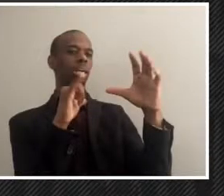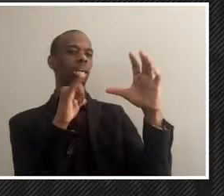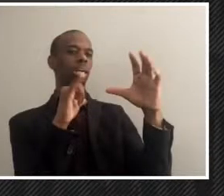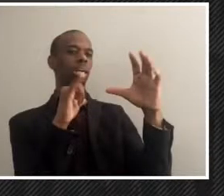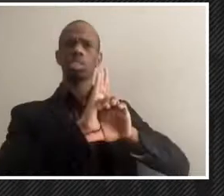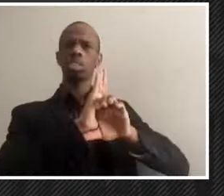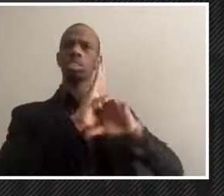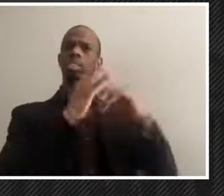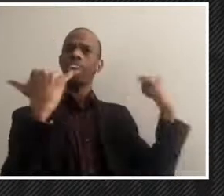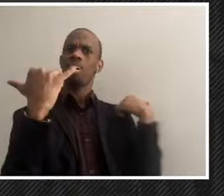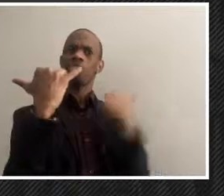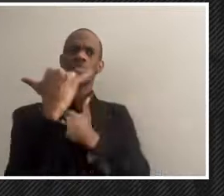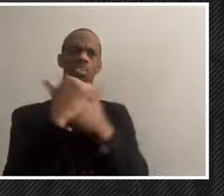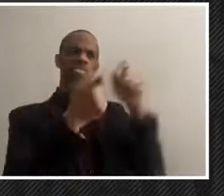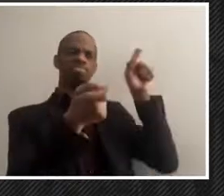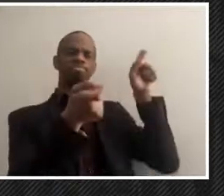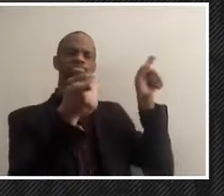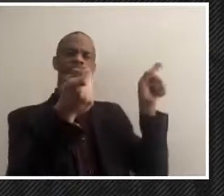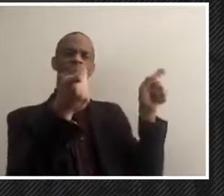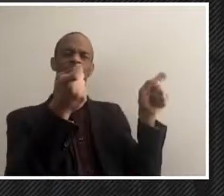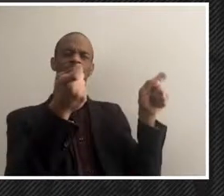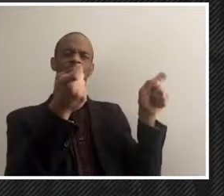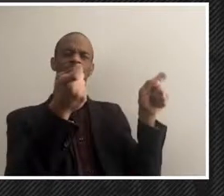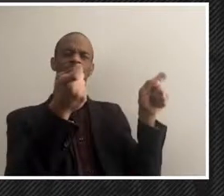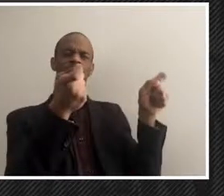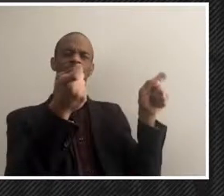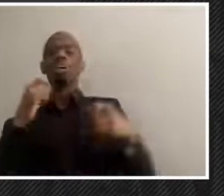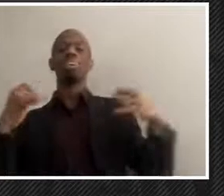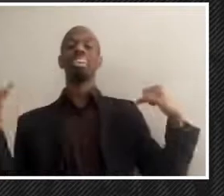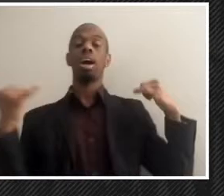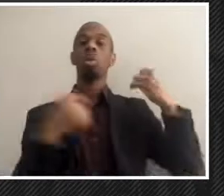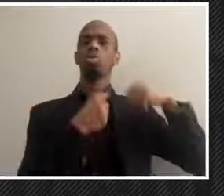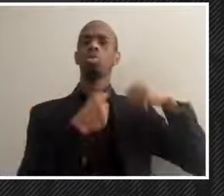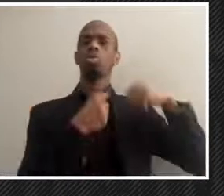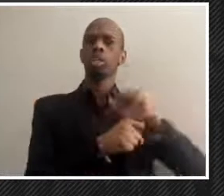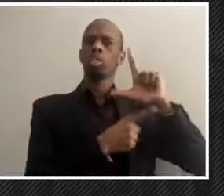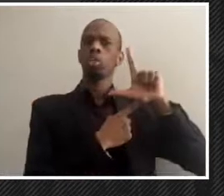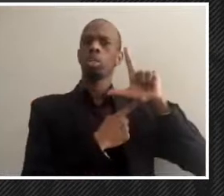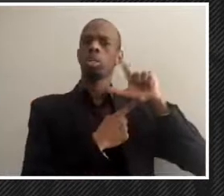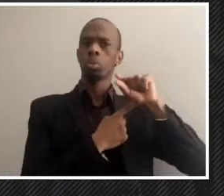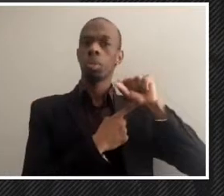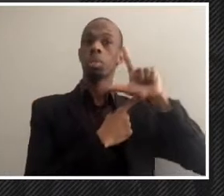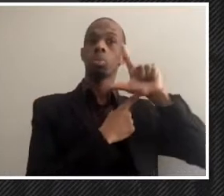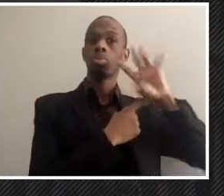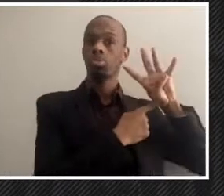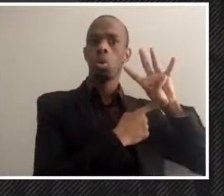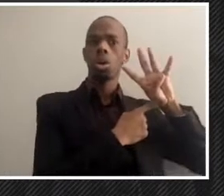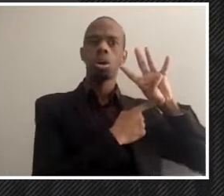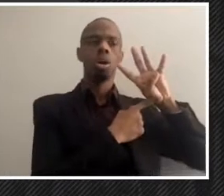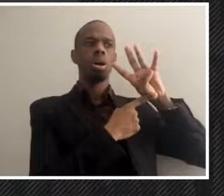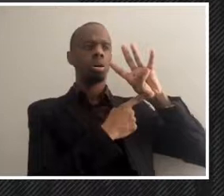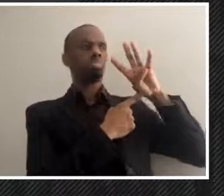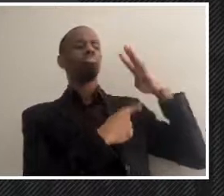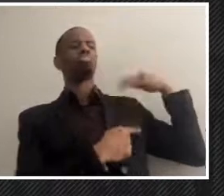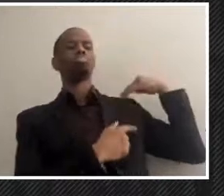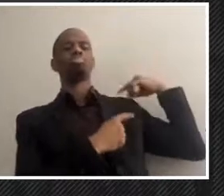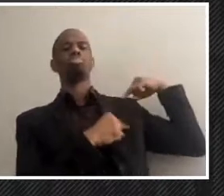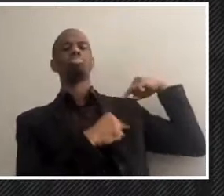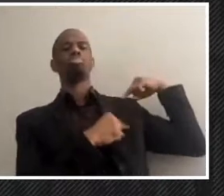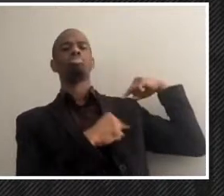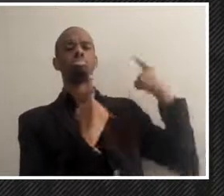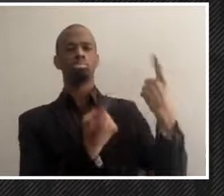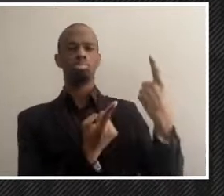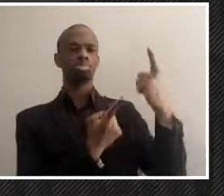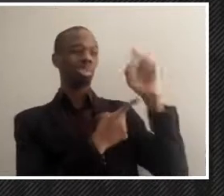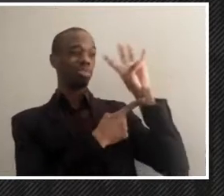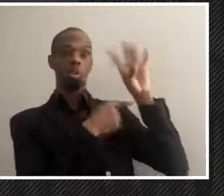2024. What did we accomplish over these 4 years? What are we advocating for now? So if in a best case scenario,